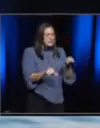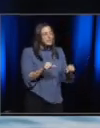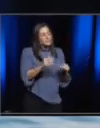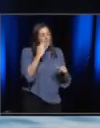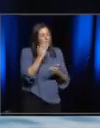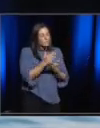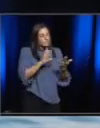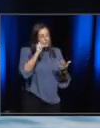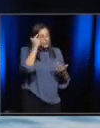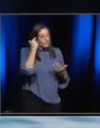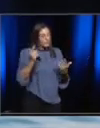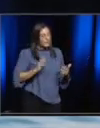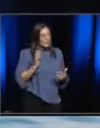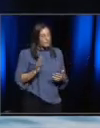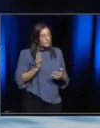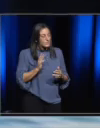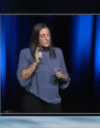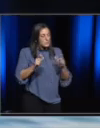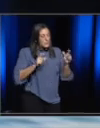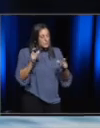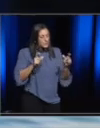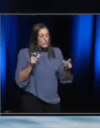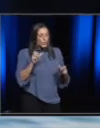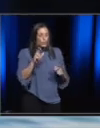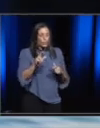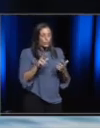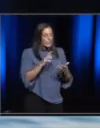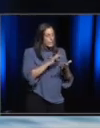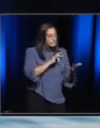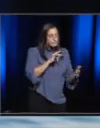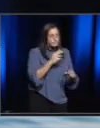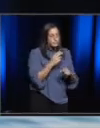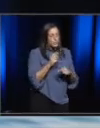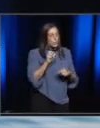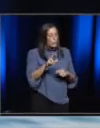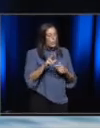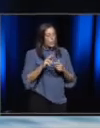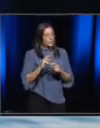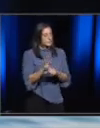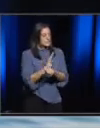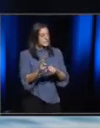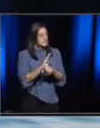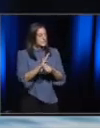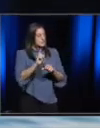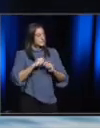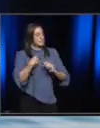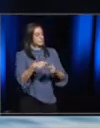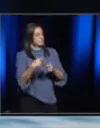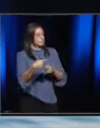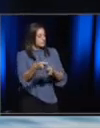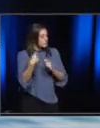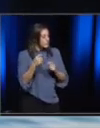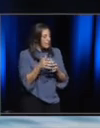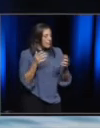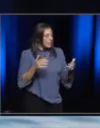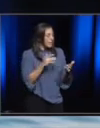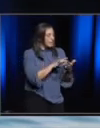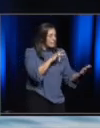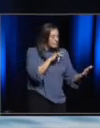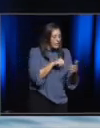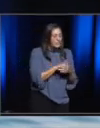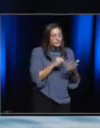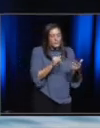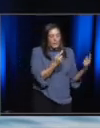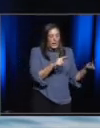government officials, recreational and commercial fishing lobbies to delay protection, as so happens throughout the